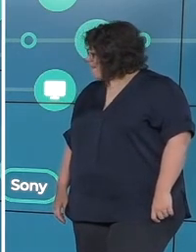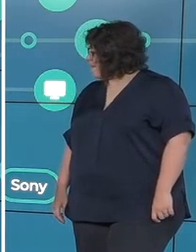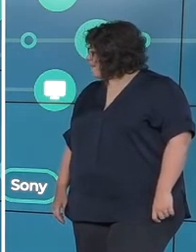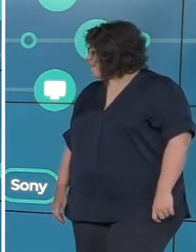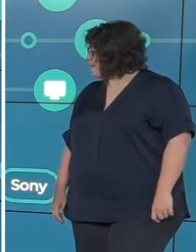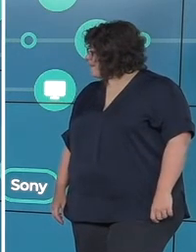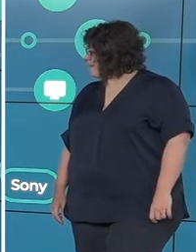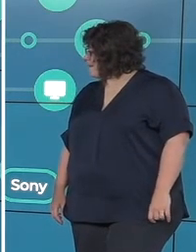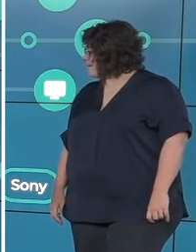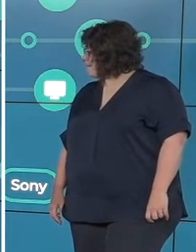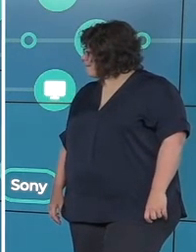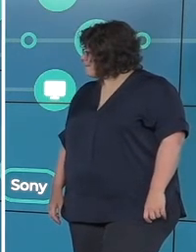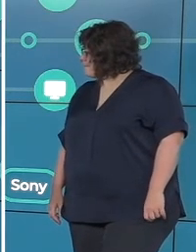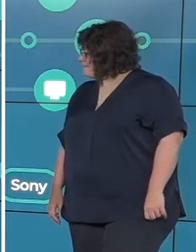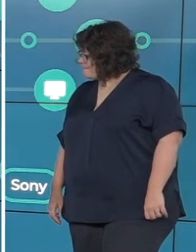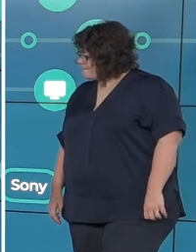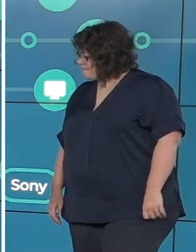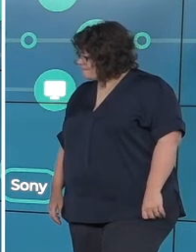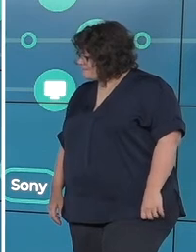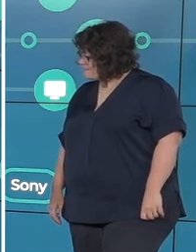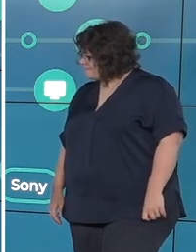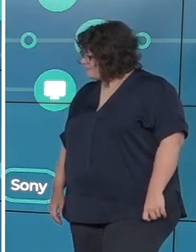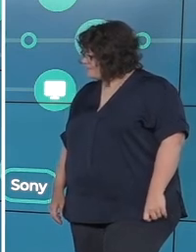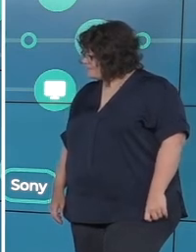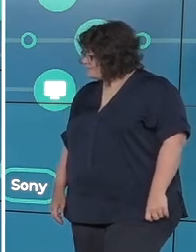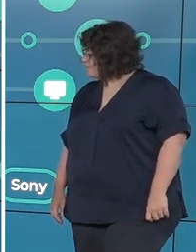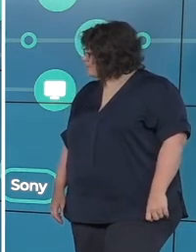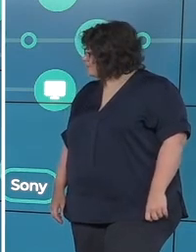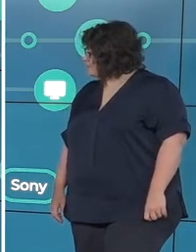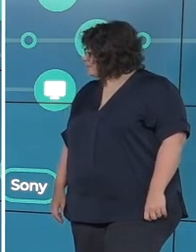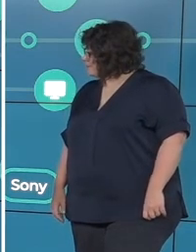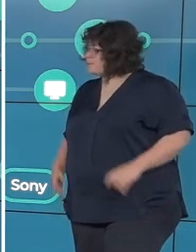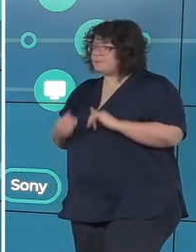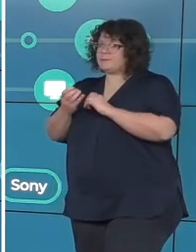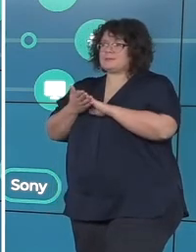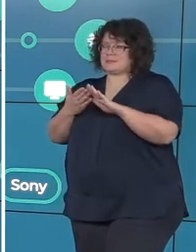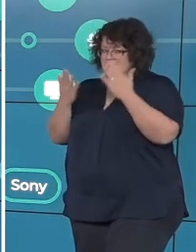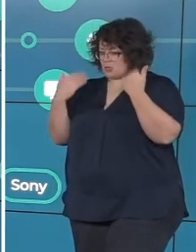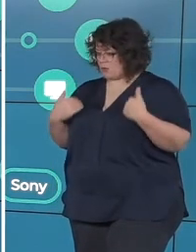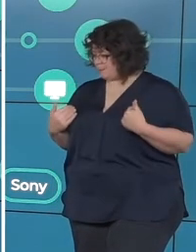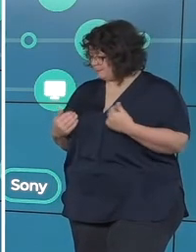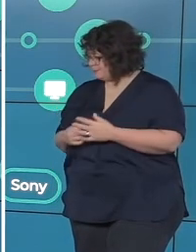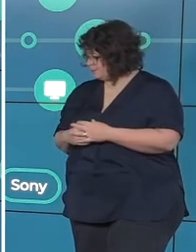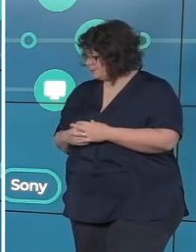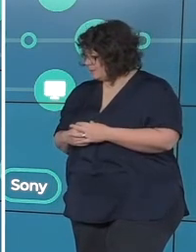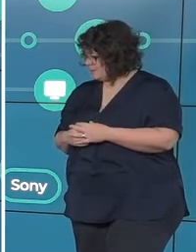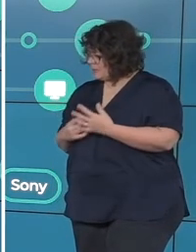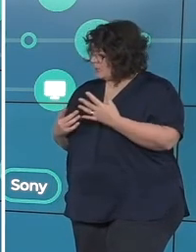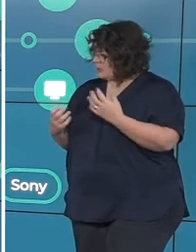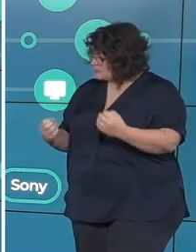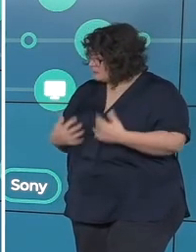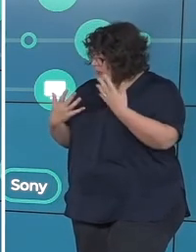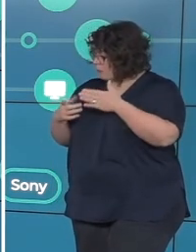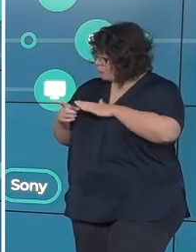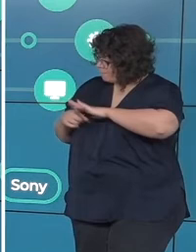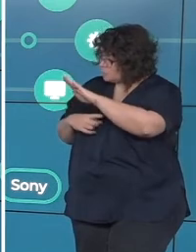about, right? Inspiring future accessibility leaders. Yeah. It's an interesting one. I think we've often, with